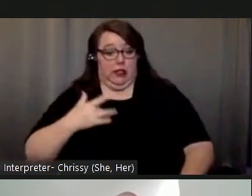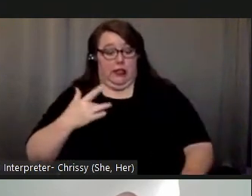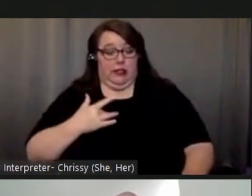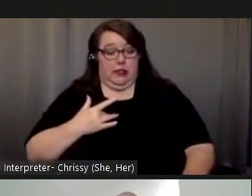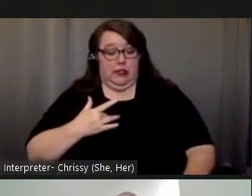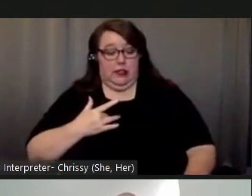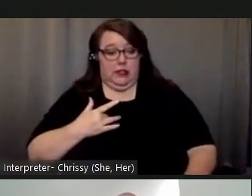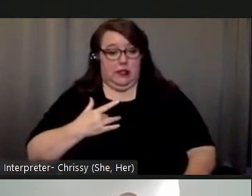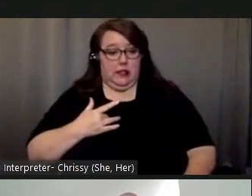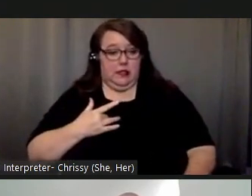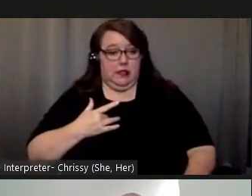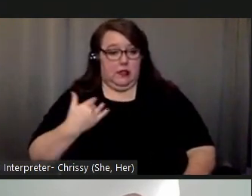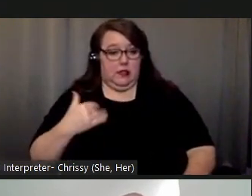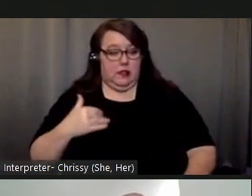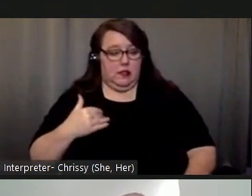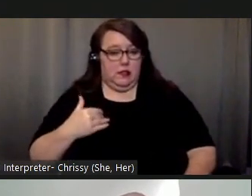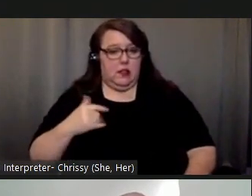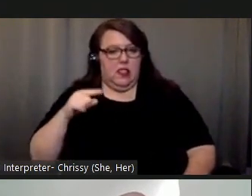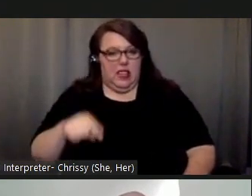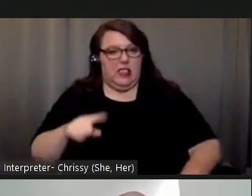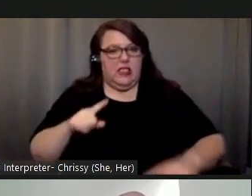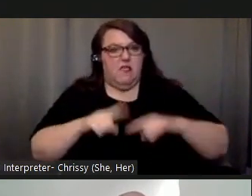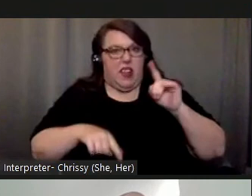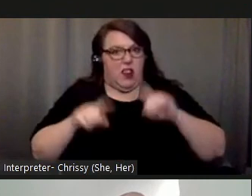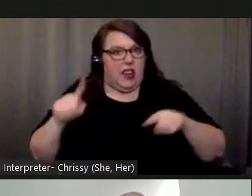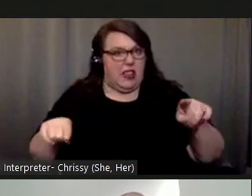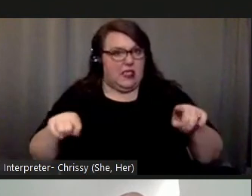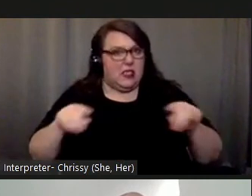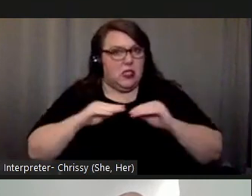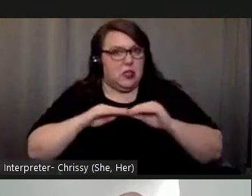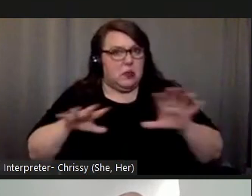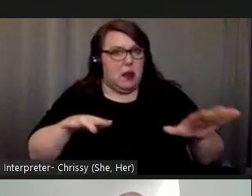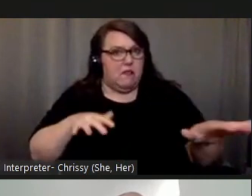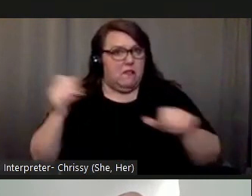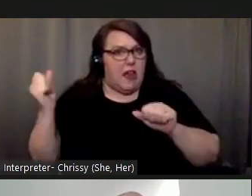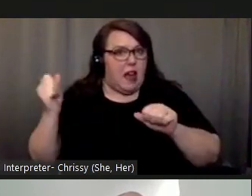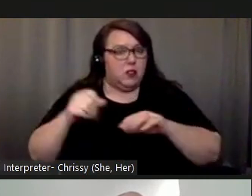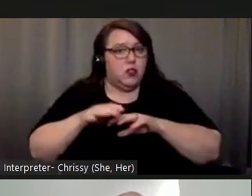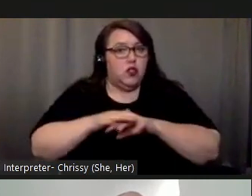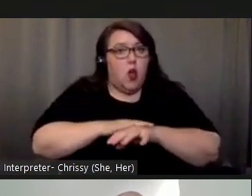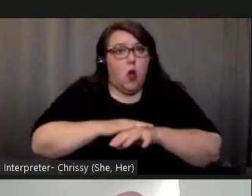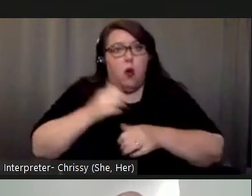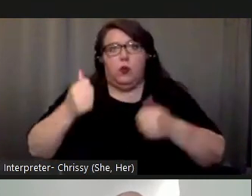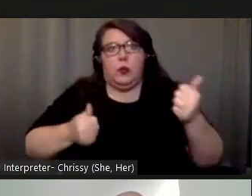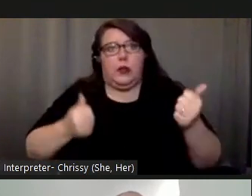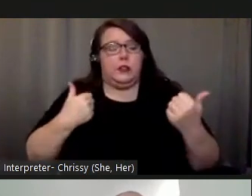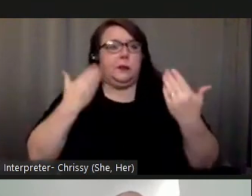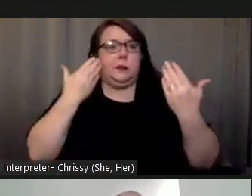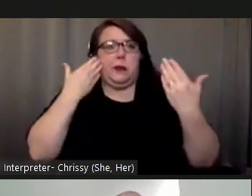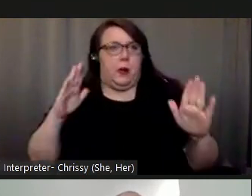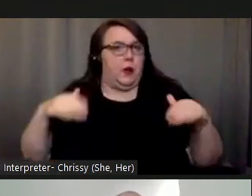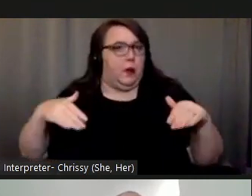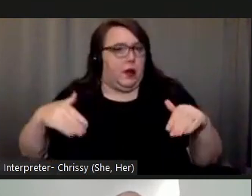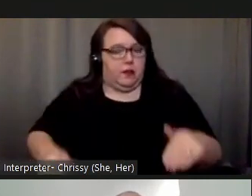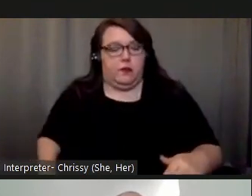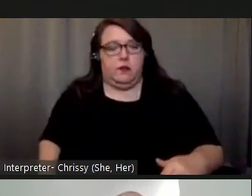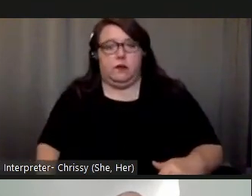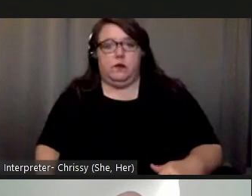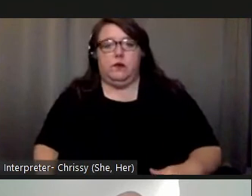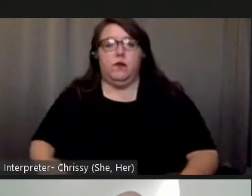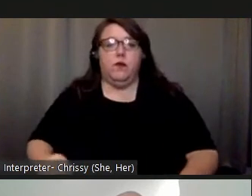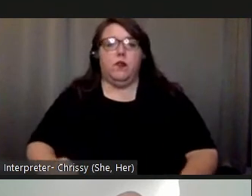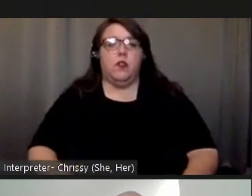how rapidly these variants might spread in the state or in the US. We have, examples